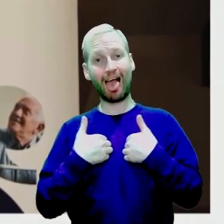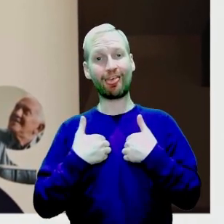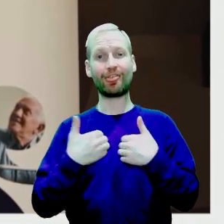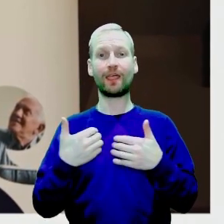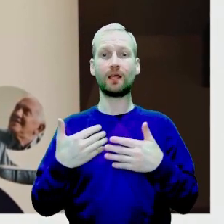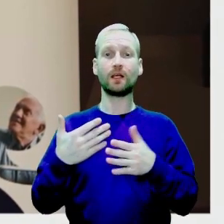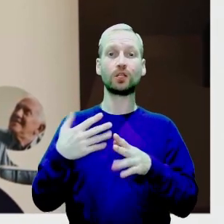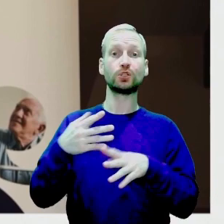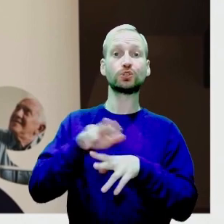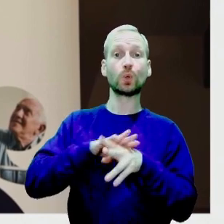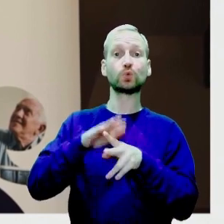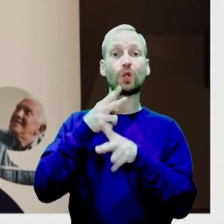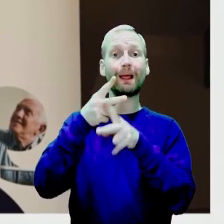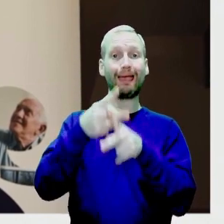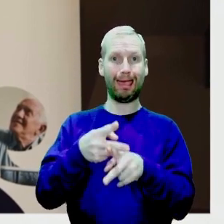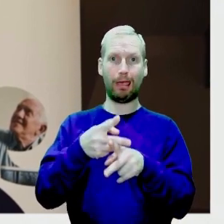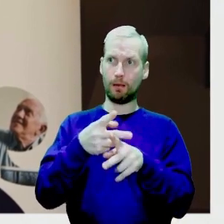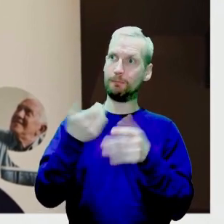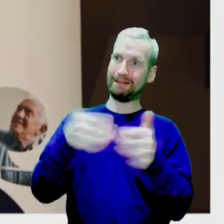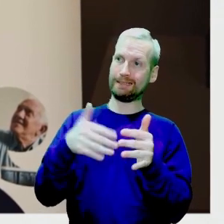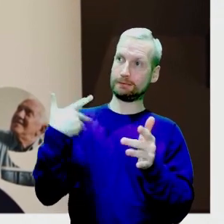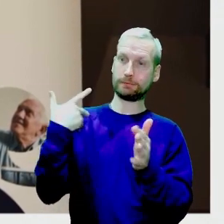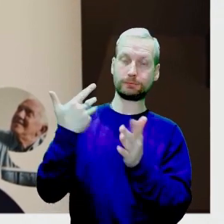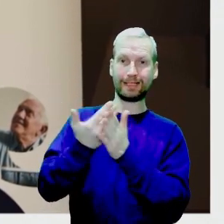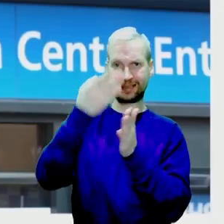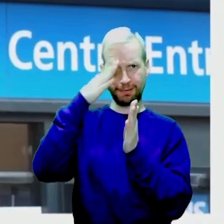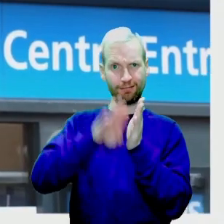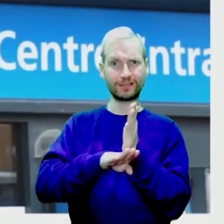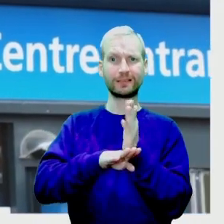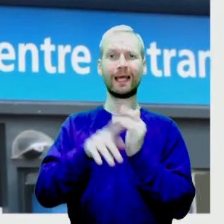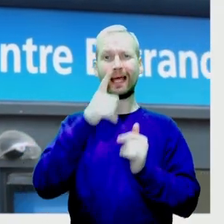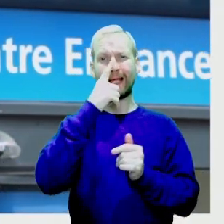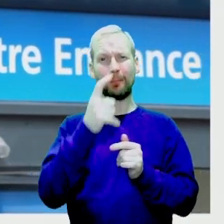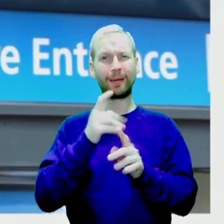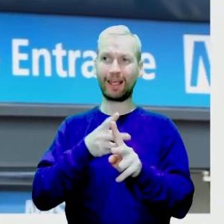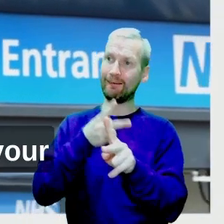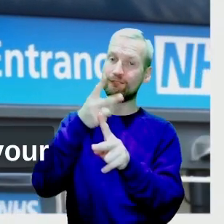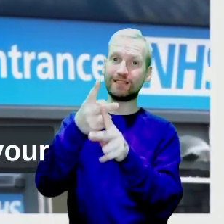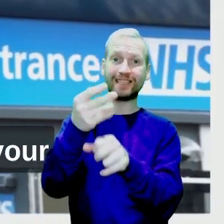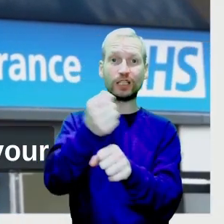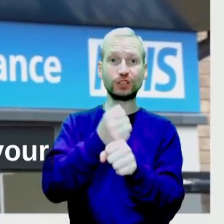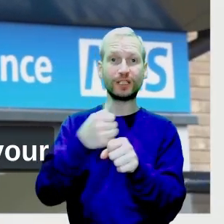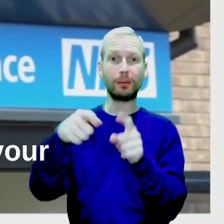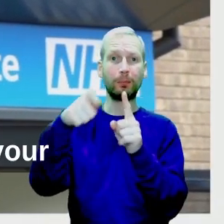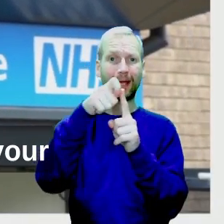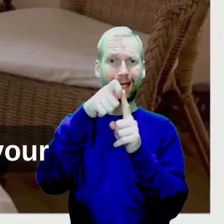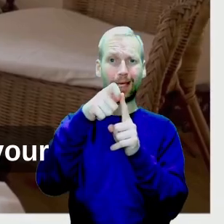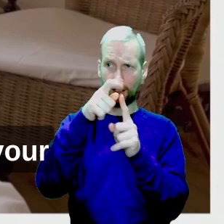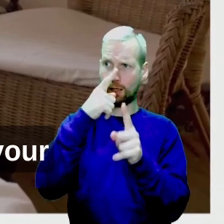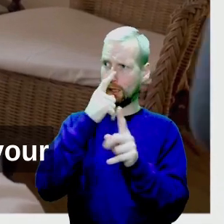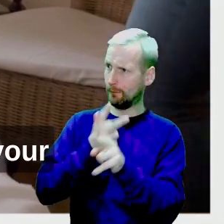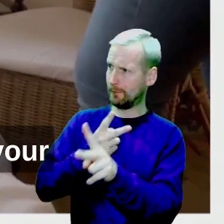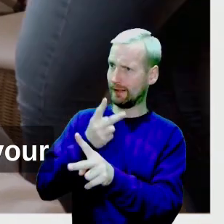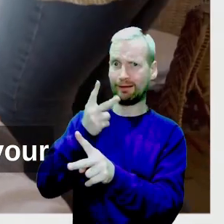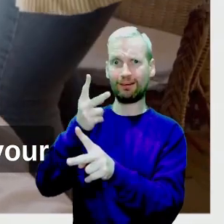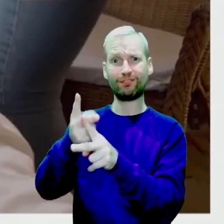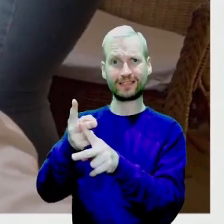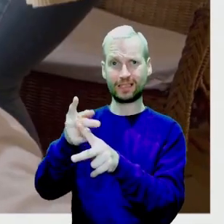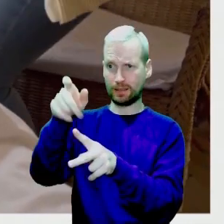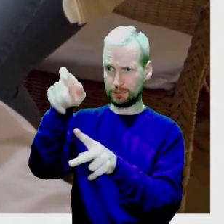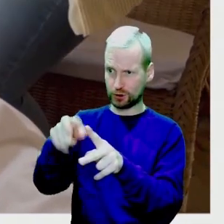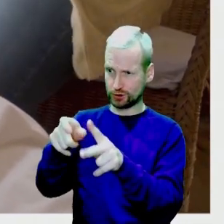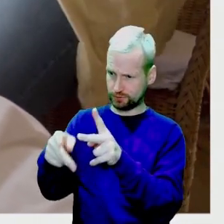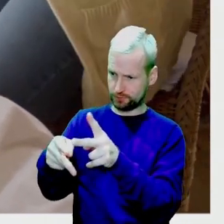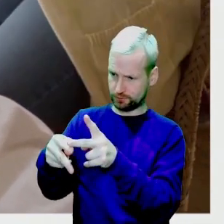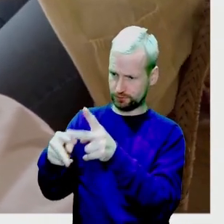care that they may have experienced. So it could be going to visit your general practice, it could be having somebody come into your home